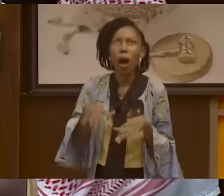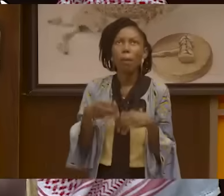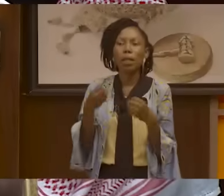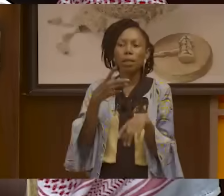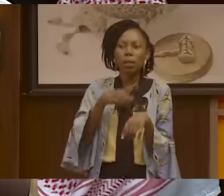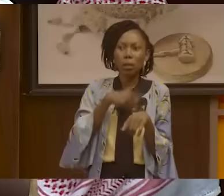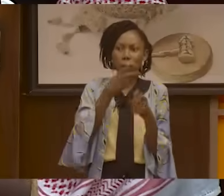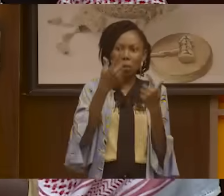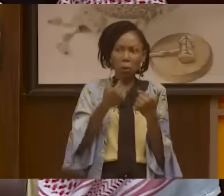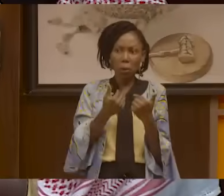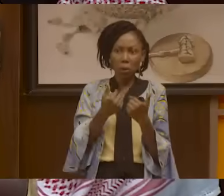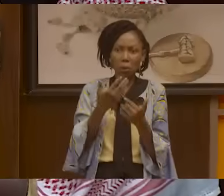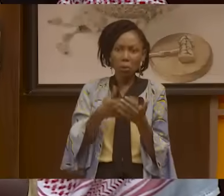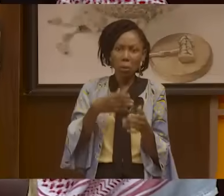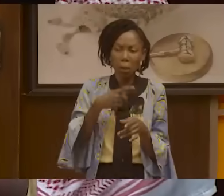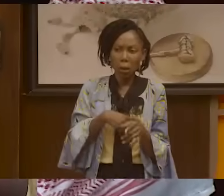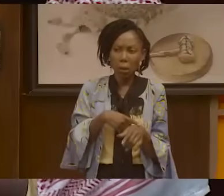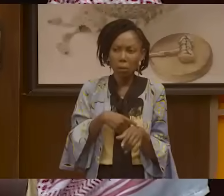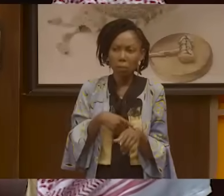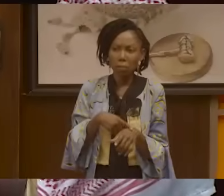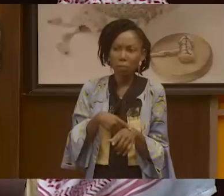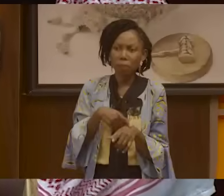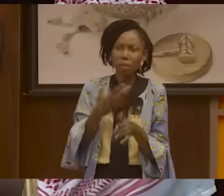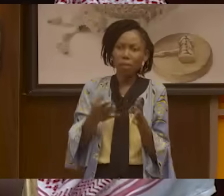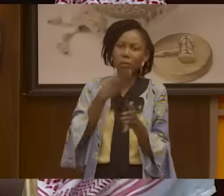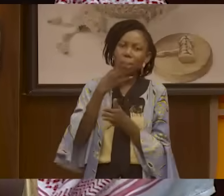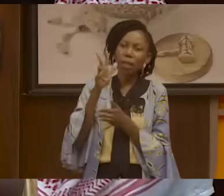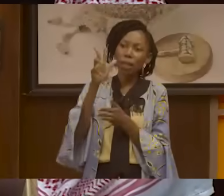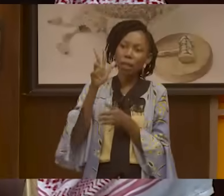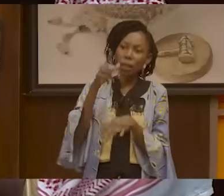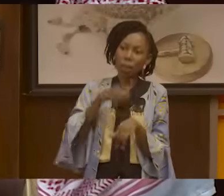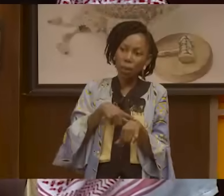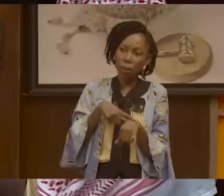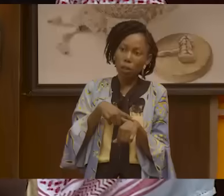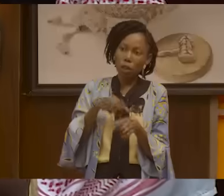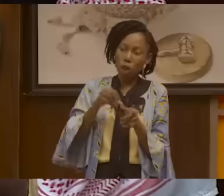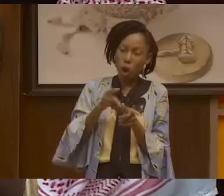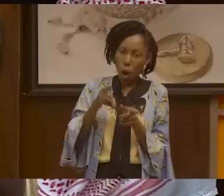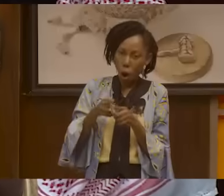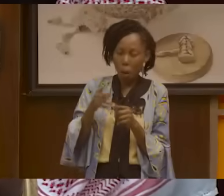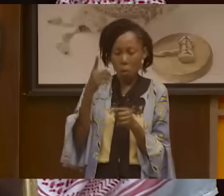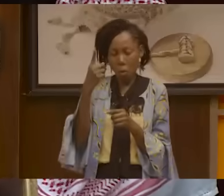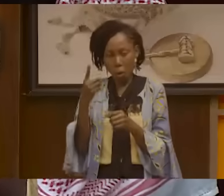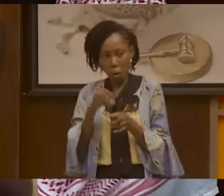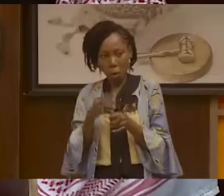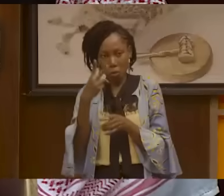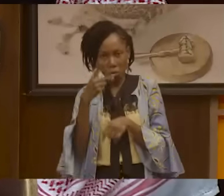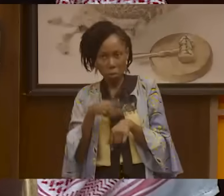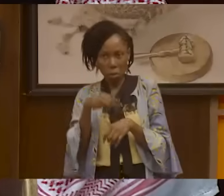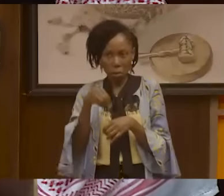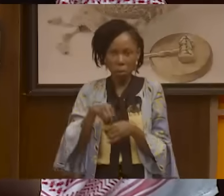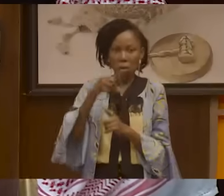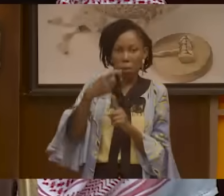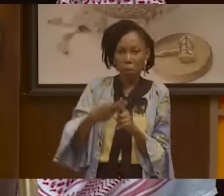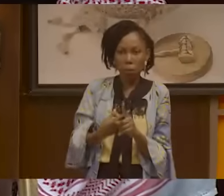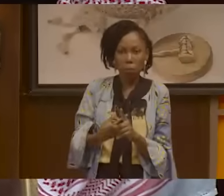see the children? To see, like, at times, maybe 3 times. I mean, maybe once or twice a month. Okay. Yes,